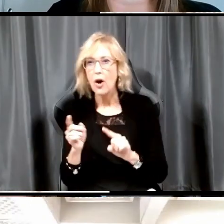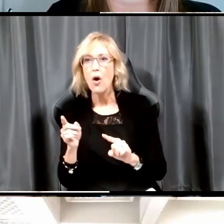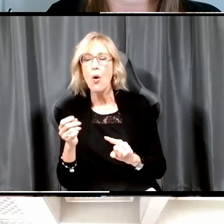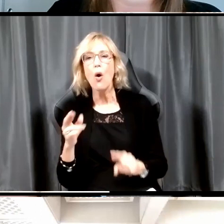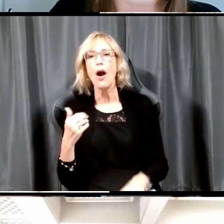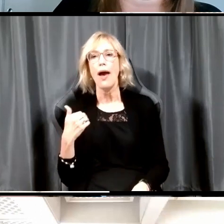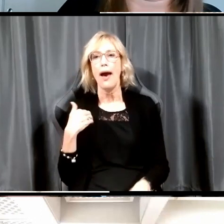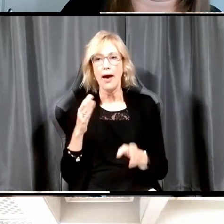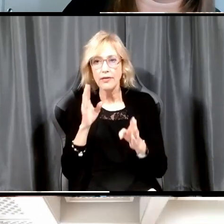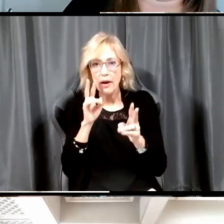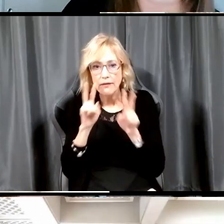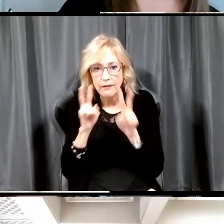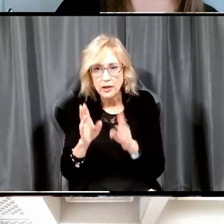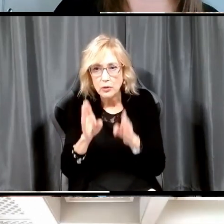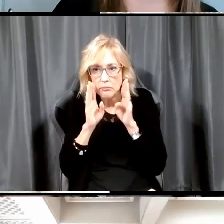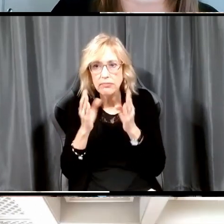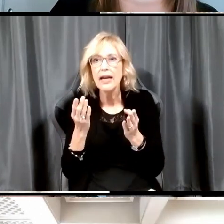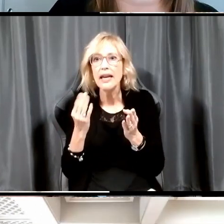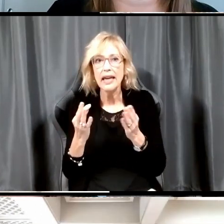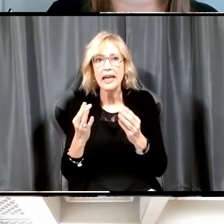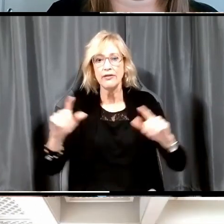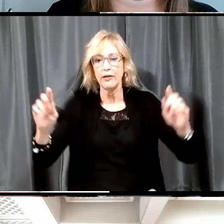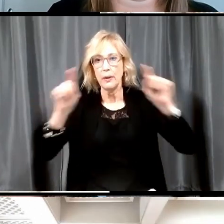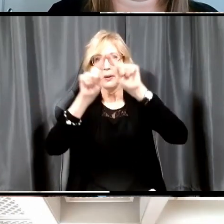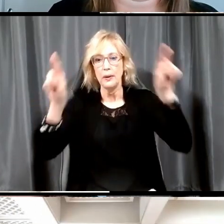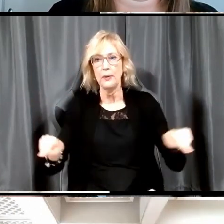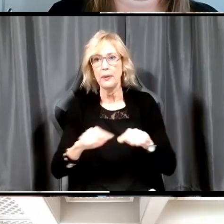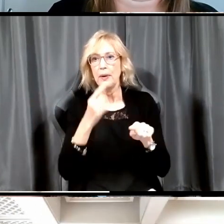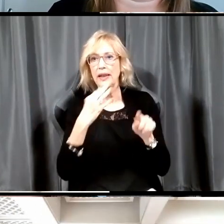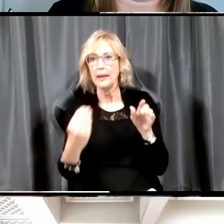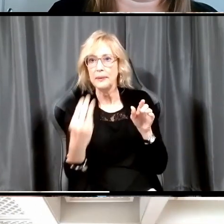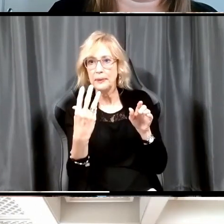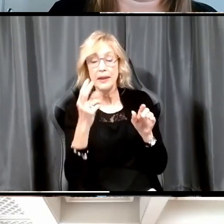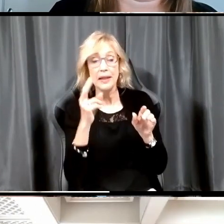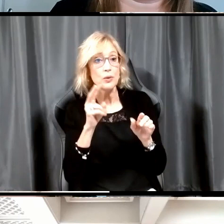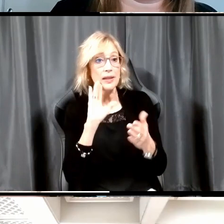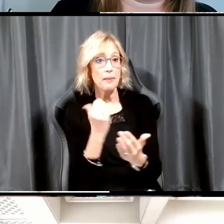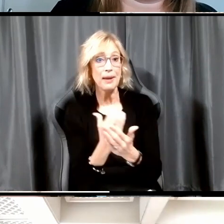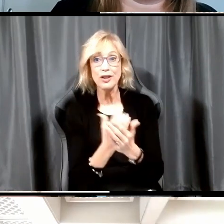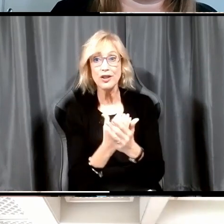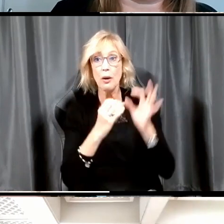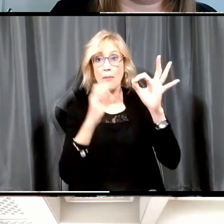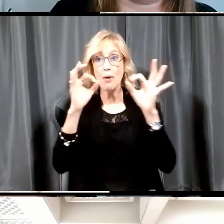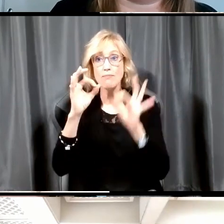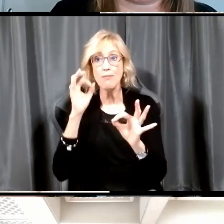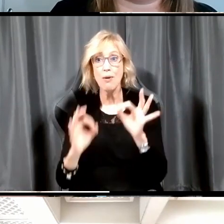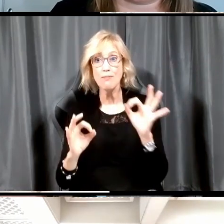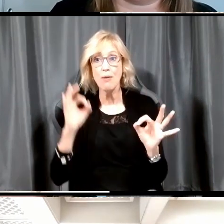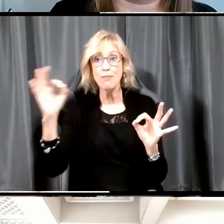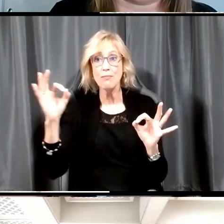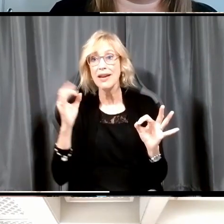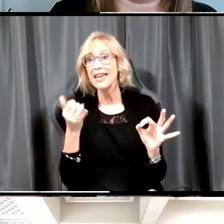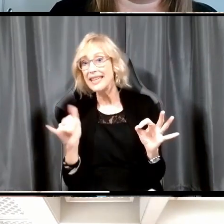attention when materials are presented on the backlight. And so we see this picture of the polka dots, different color polka